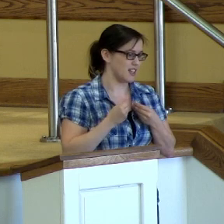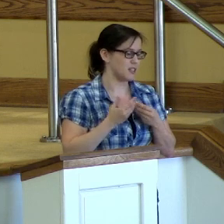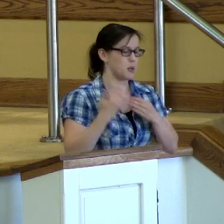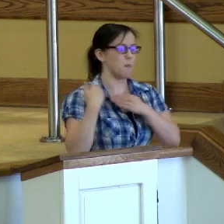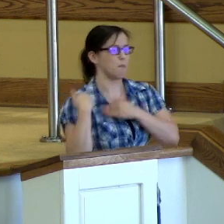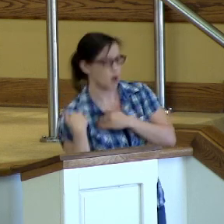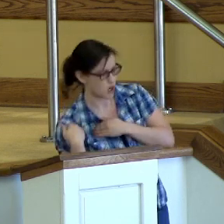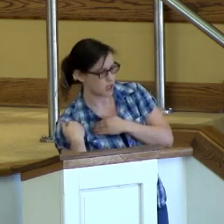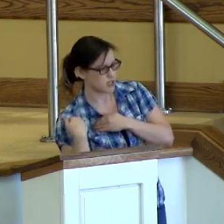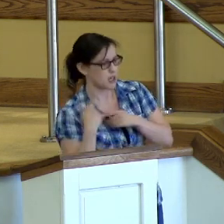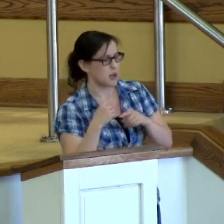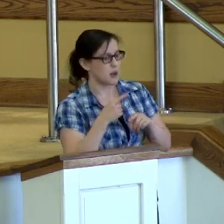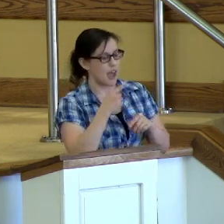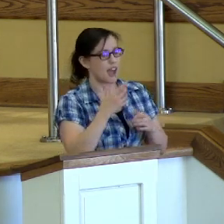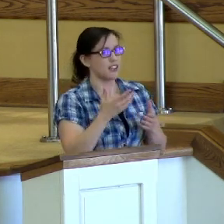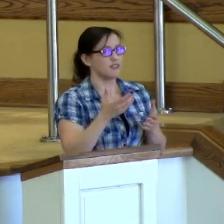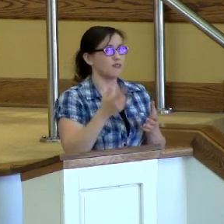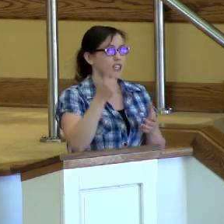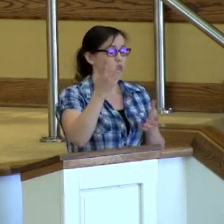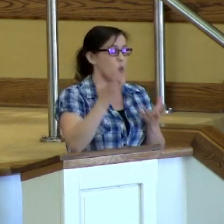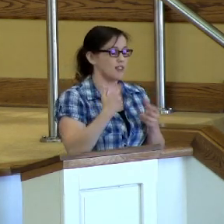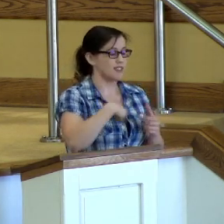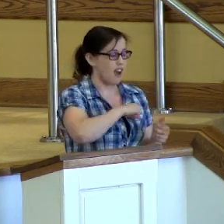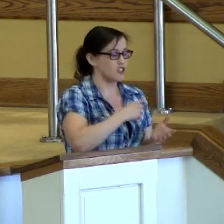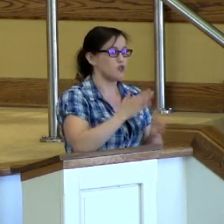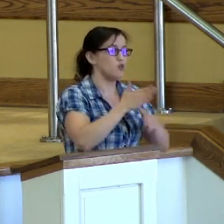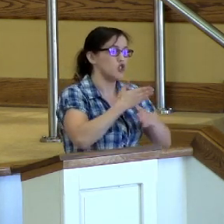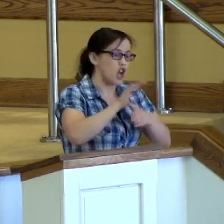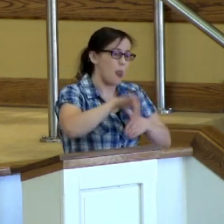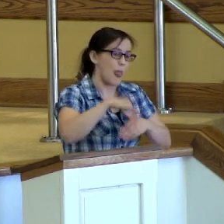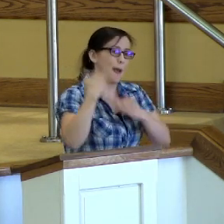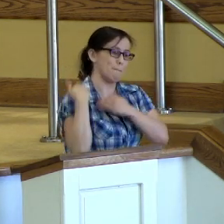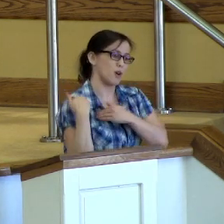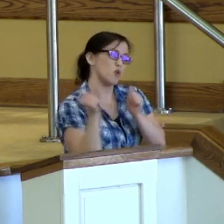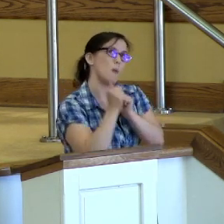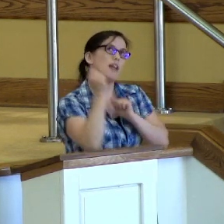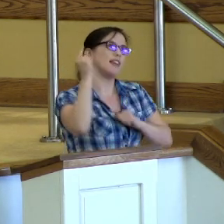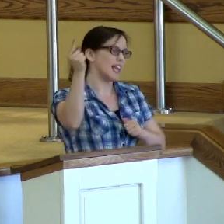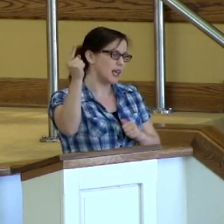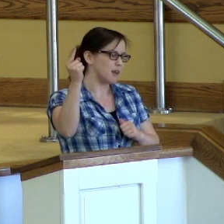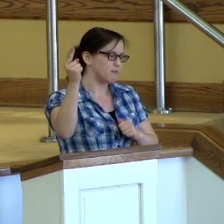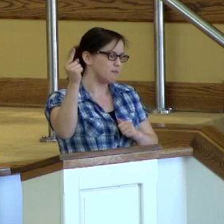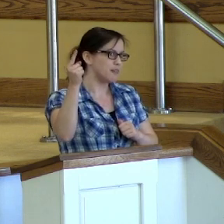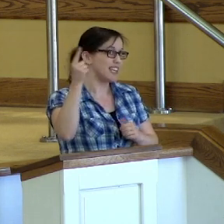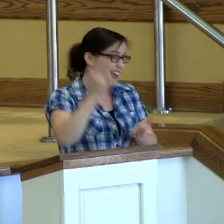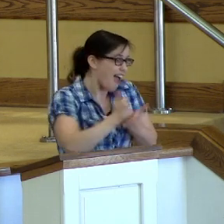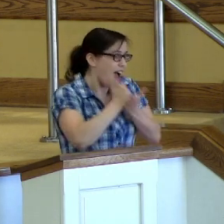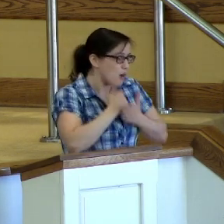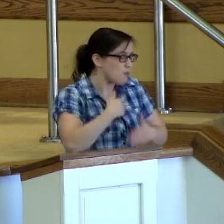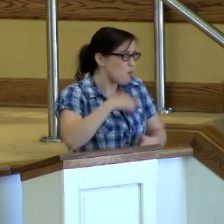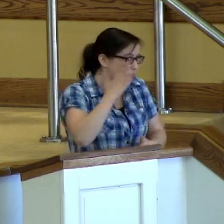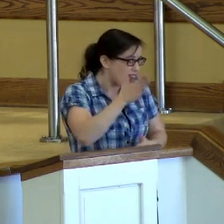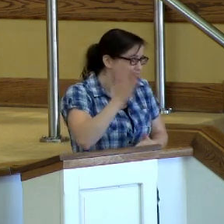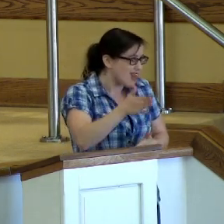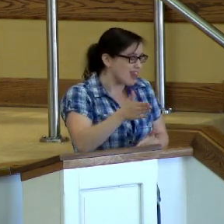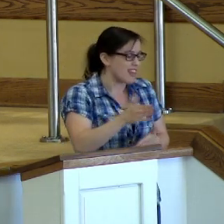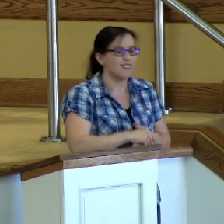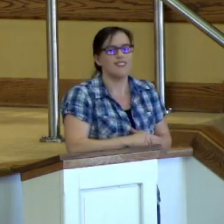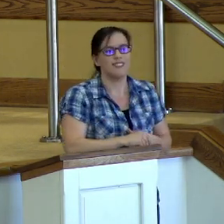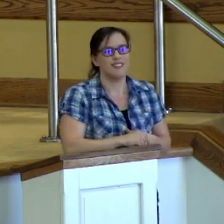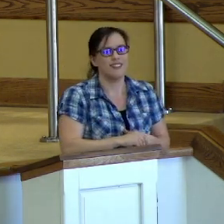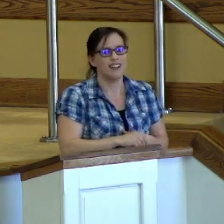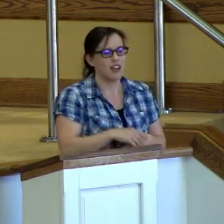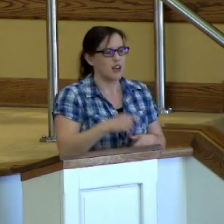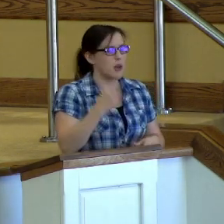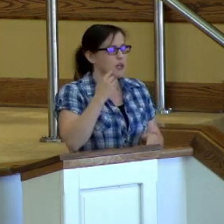bearer. So all we gotta do is give it to him, and he'll take care of it. But not that this road is gonna be a bed of roses. I